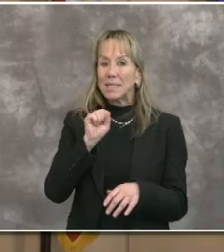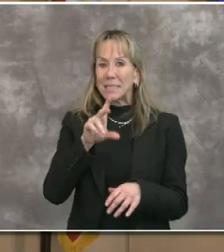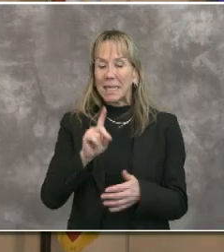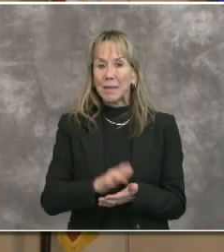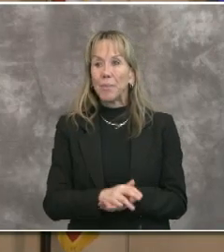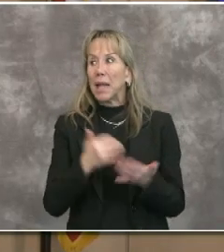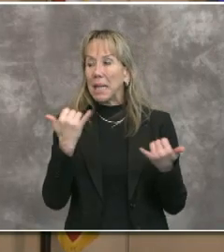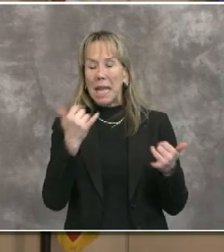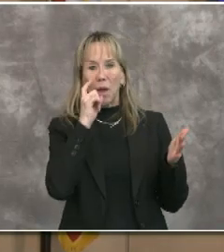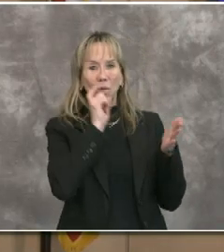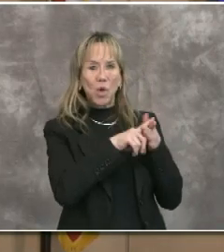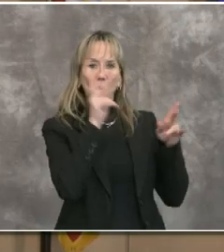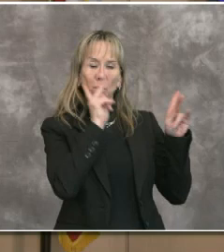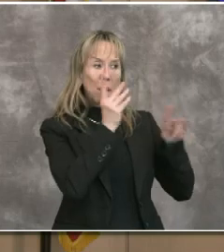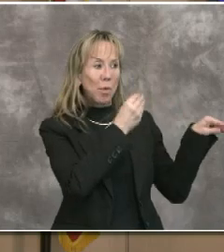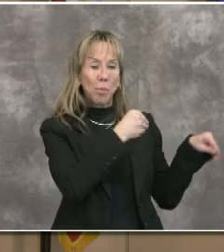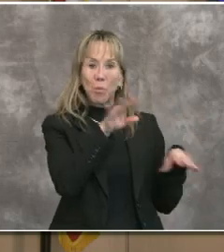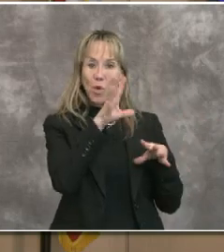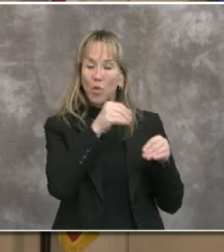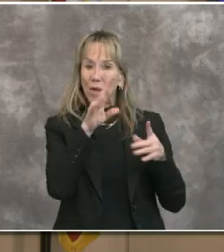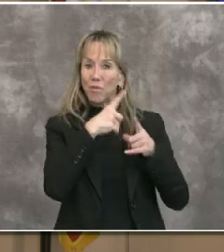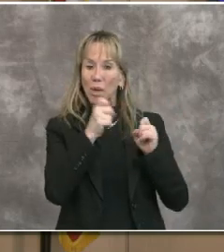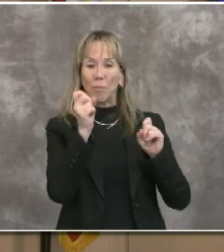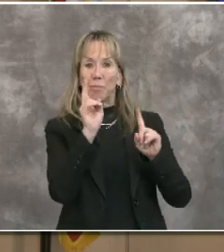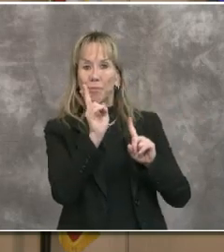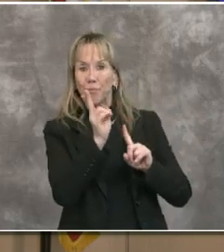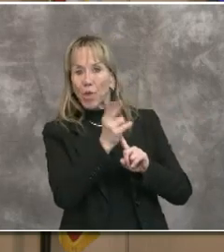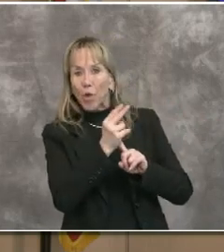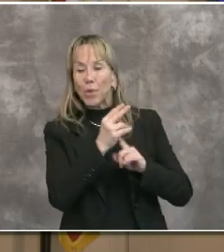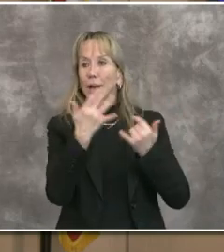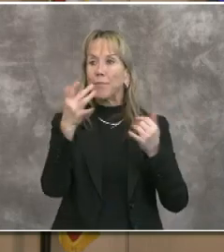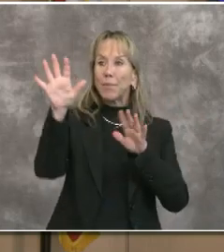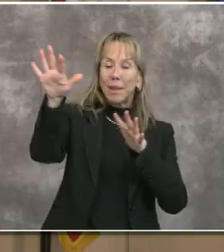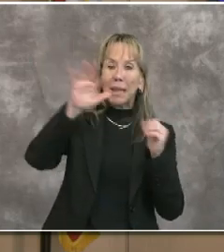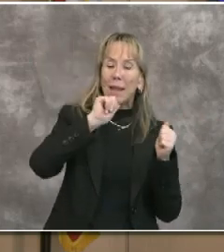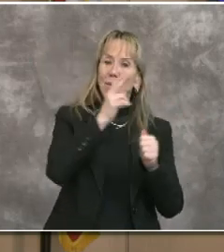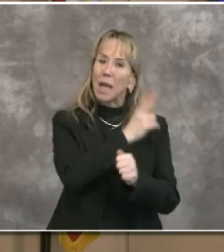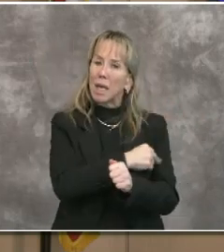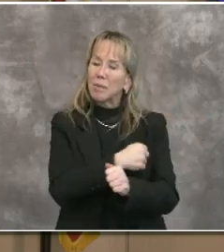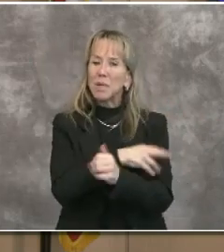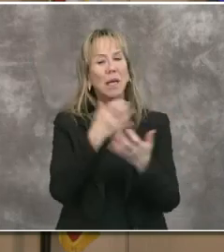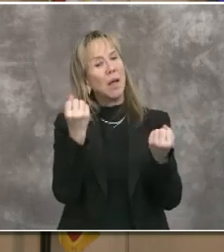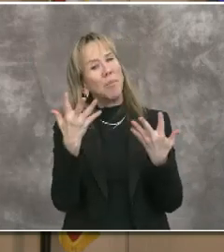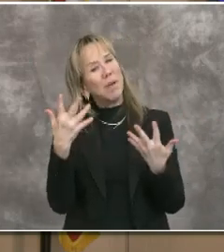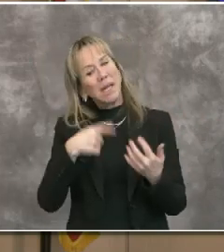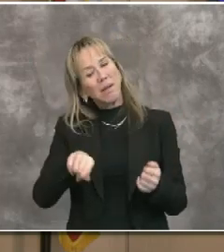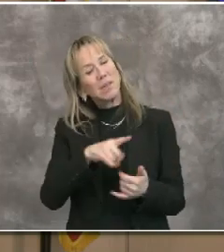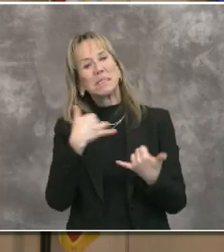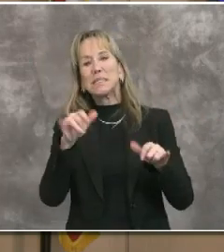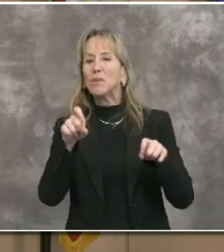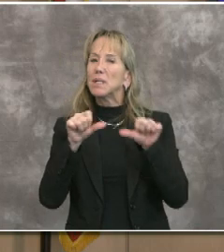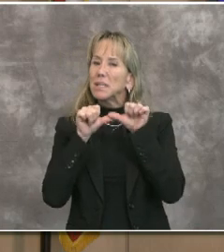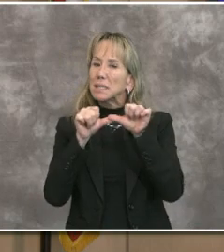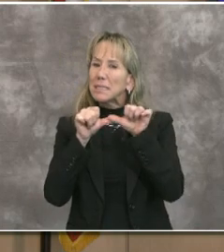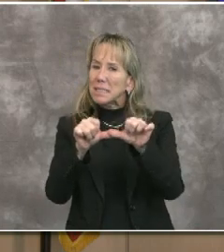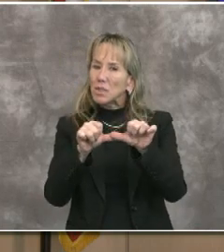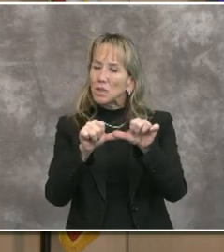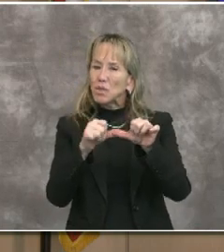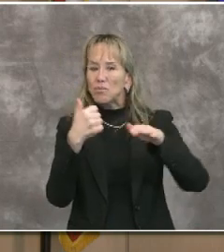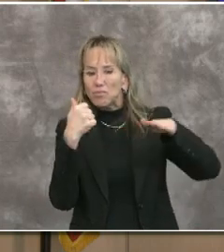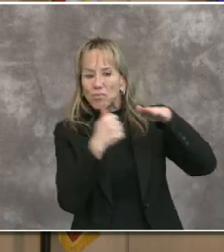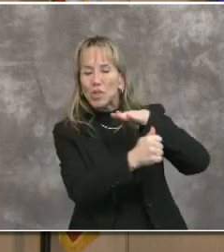motel rooms for individuals who need to isolate or leave local hospitals, many are in need of continued shelter and support. Are